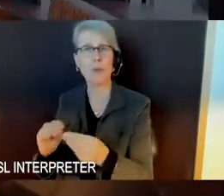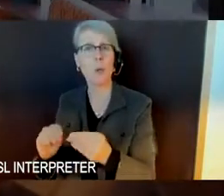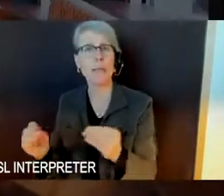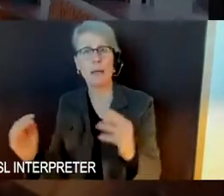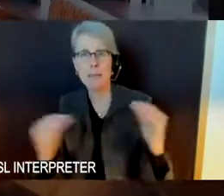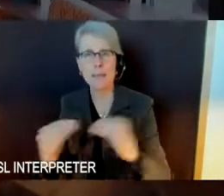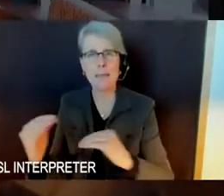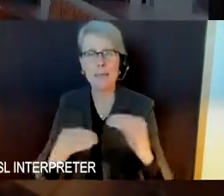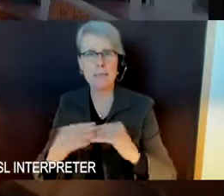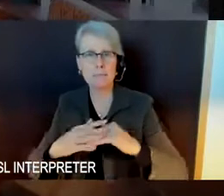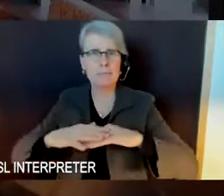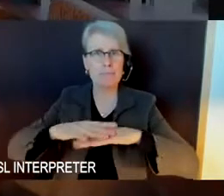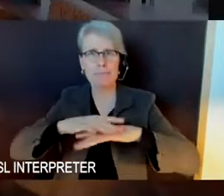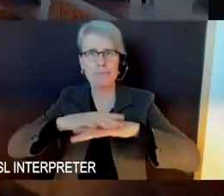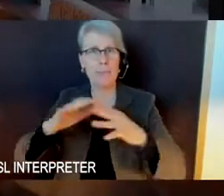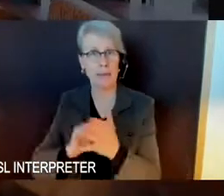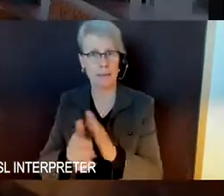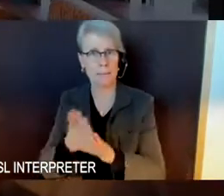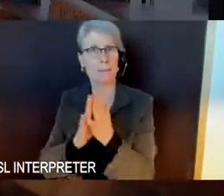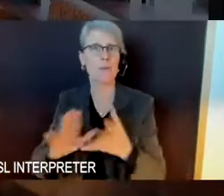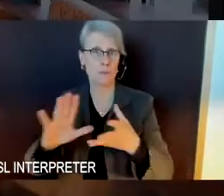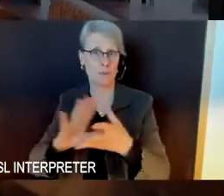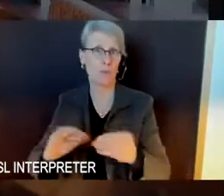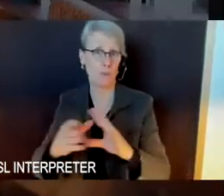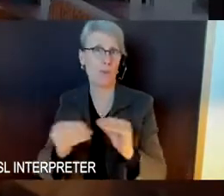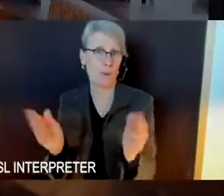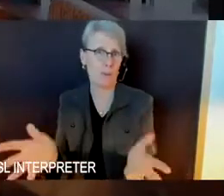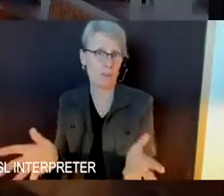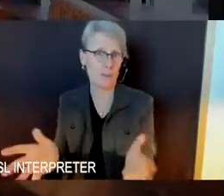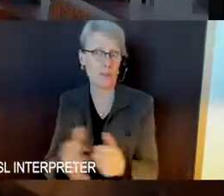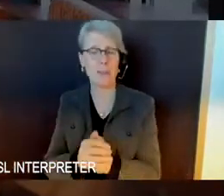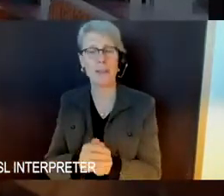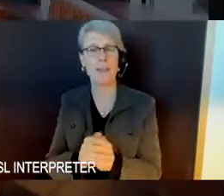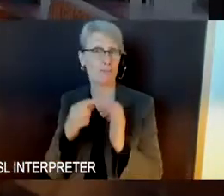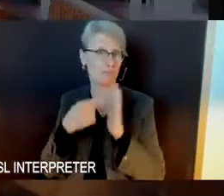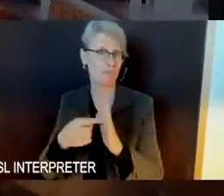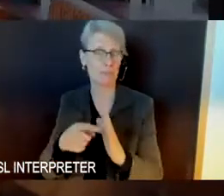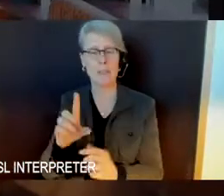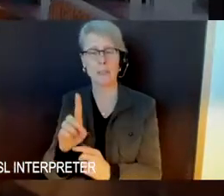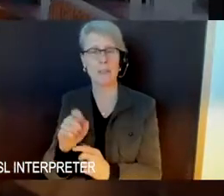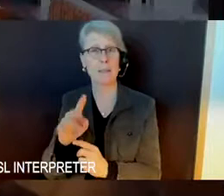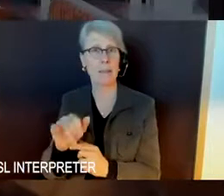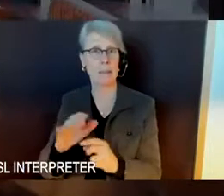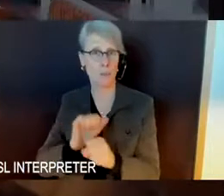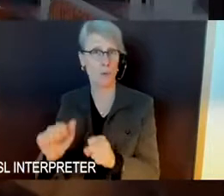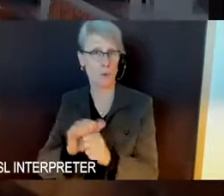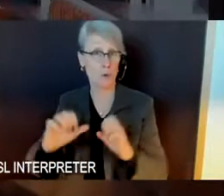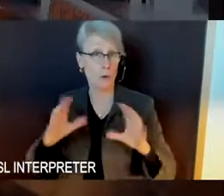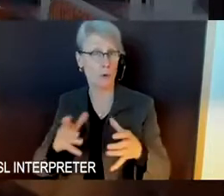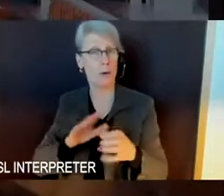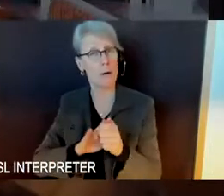a co-designed experience amongst peers, amongst communities. And the disability